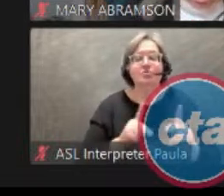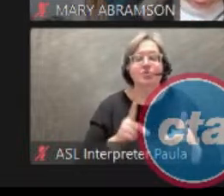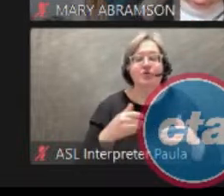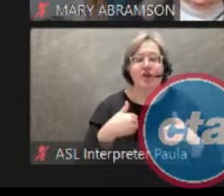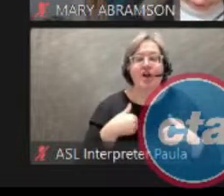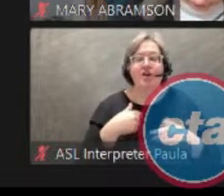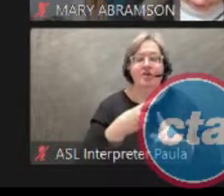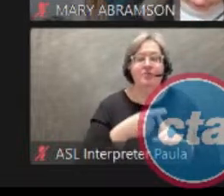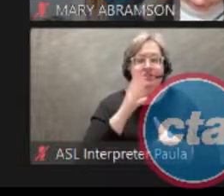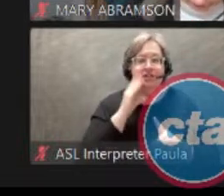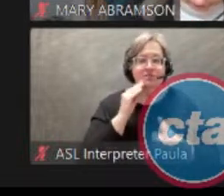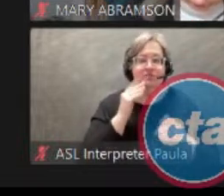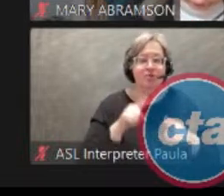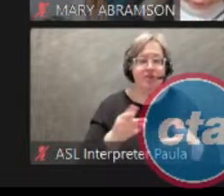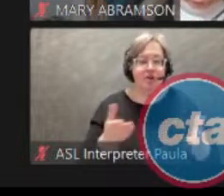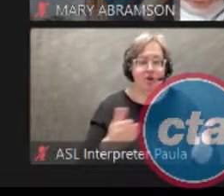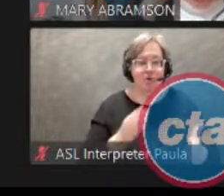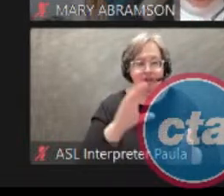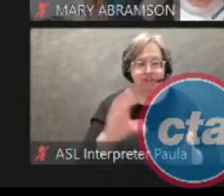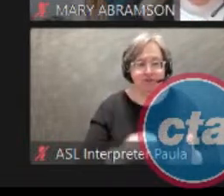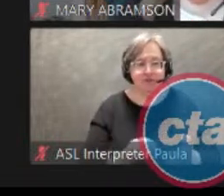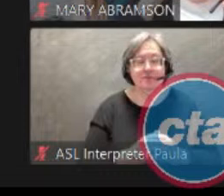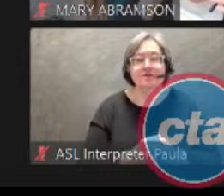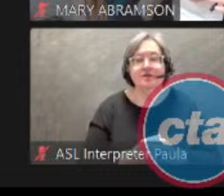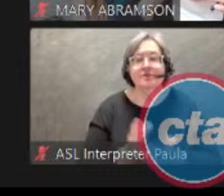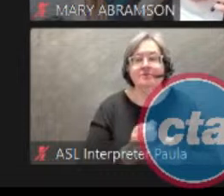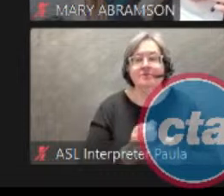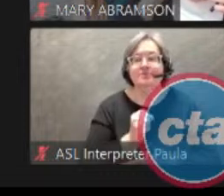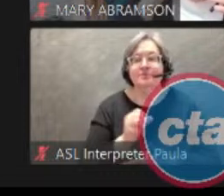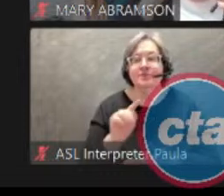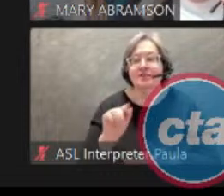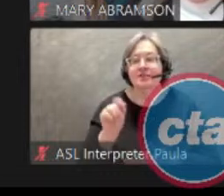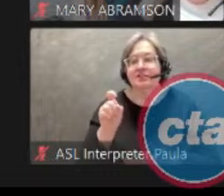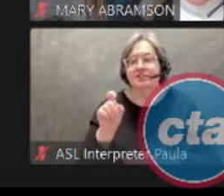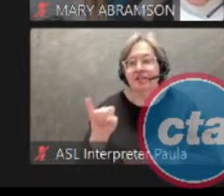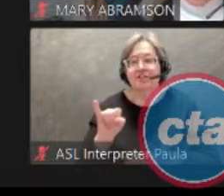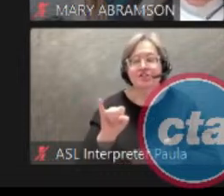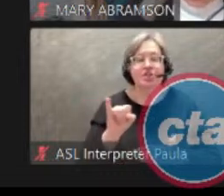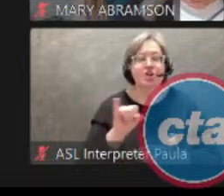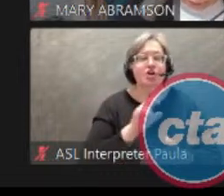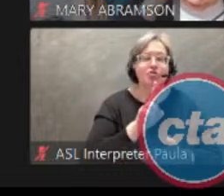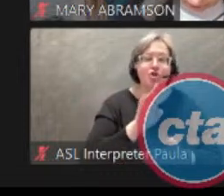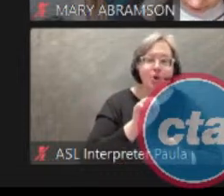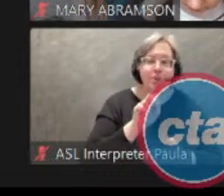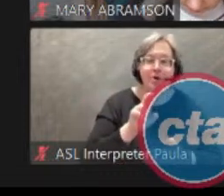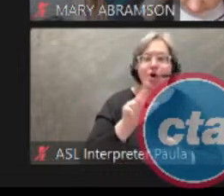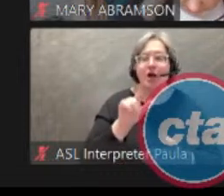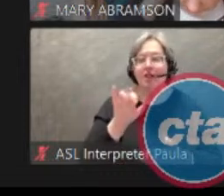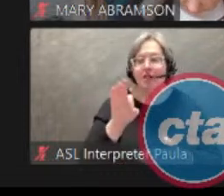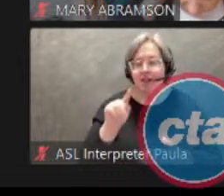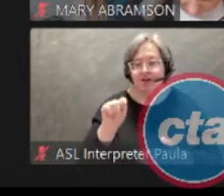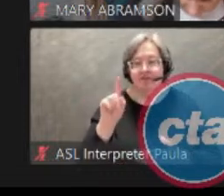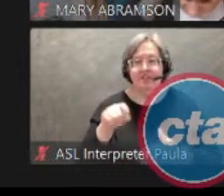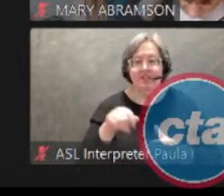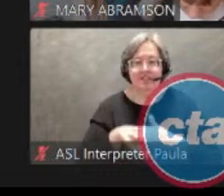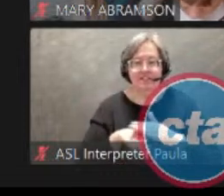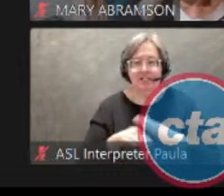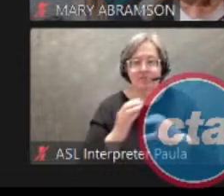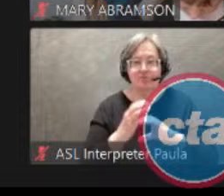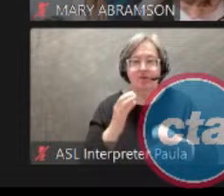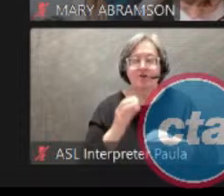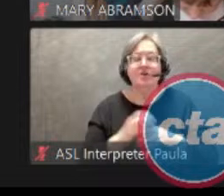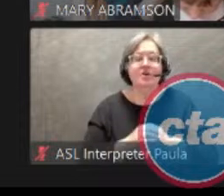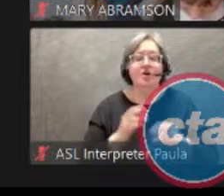positive experience when they're here in Chicago and access the taxis or the rideshare services and need accessibility. Hopefully, some of this will have a